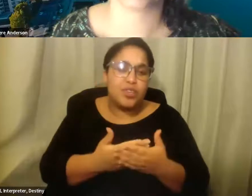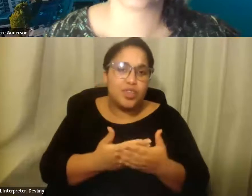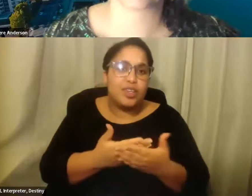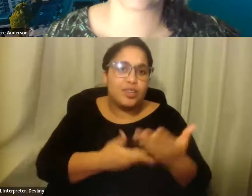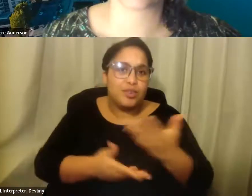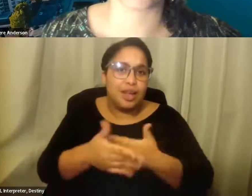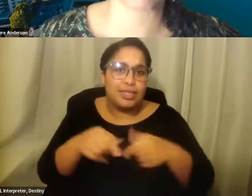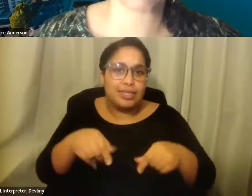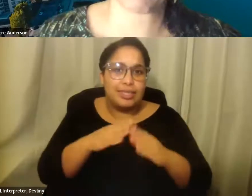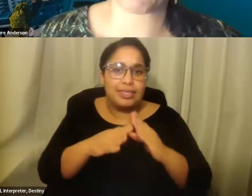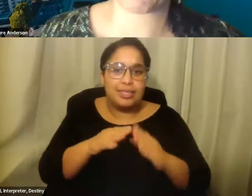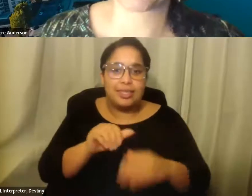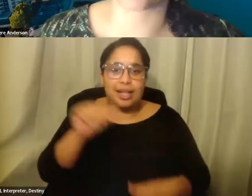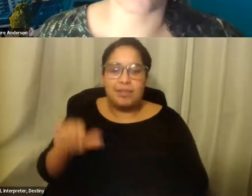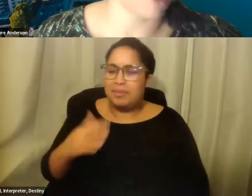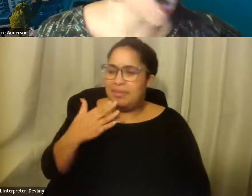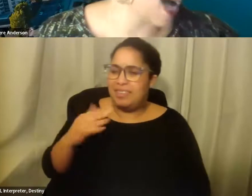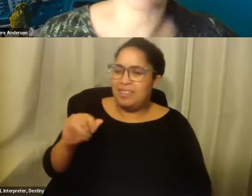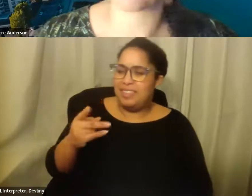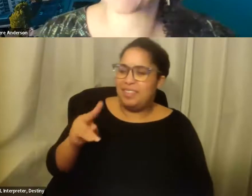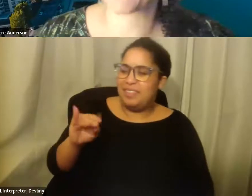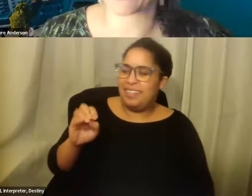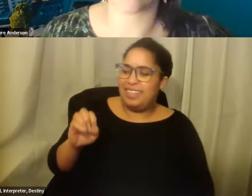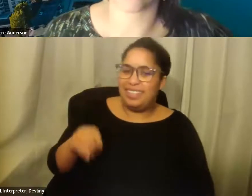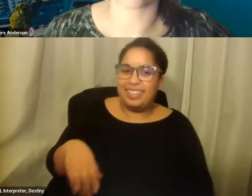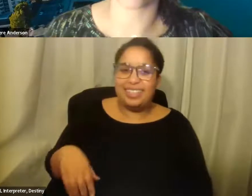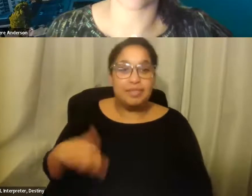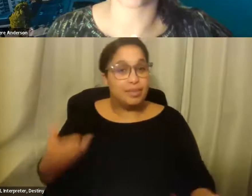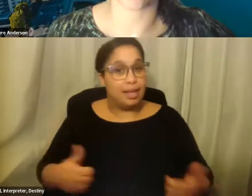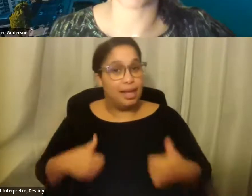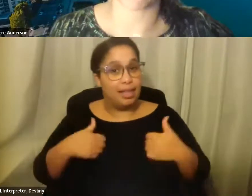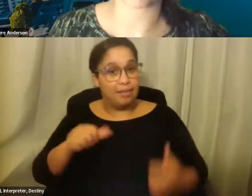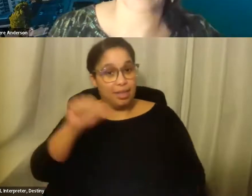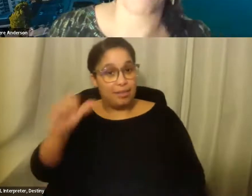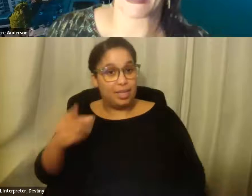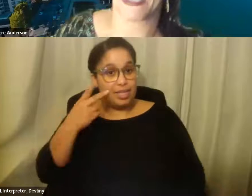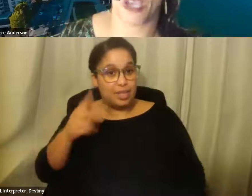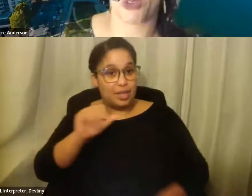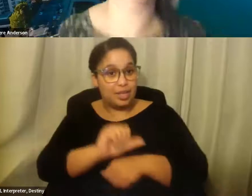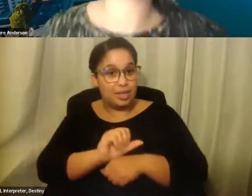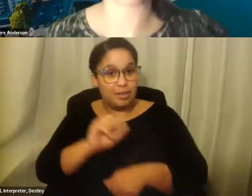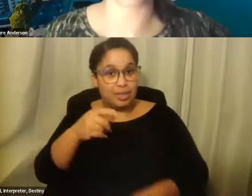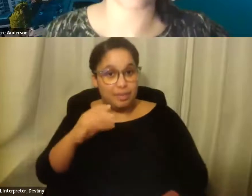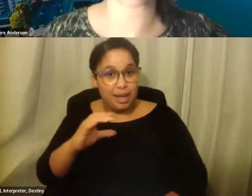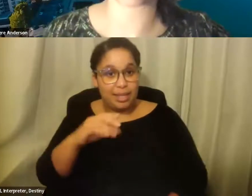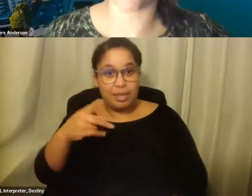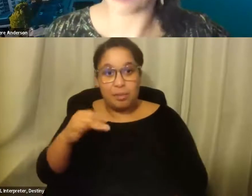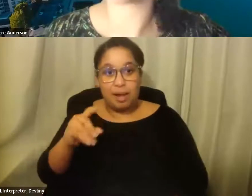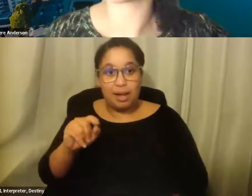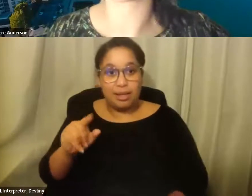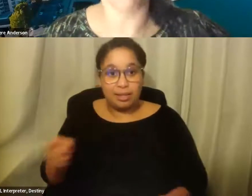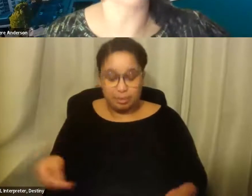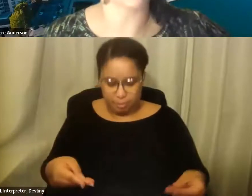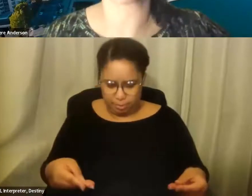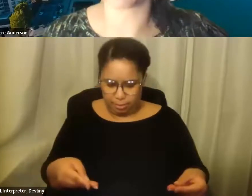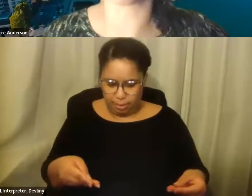that's awesome. Thanks for that, Stephanie. So as an Alameda resident, I saw that job spec and that pilot come across my desk, and I